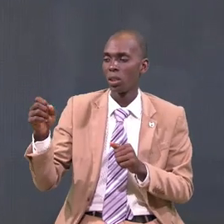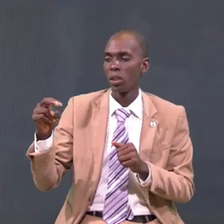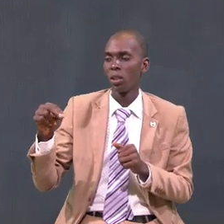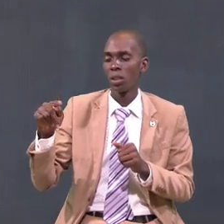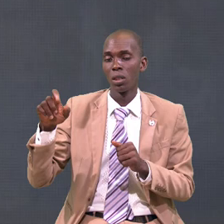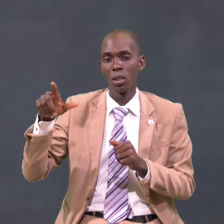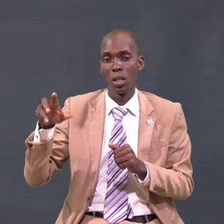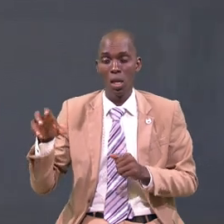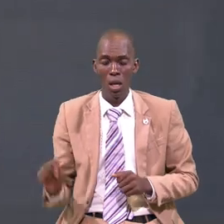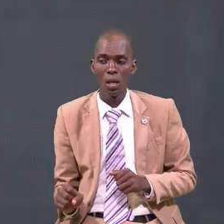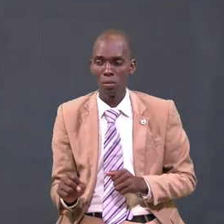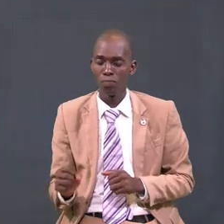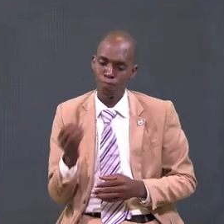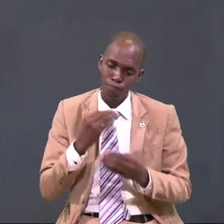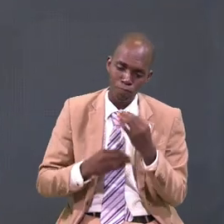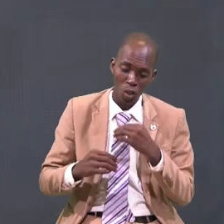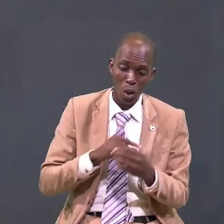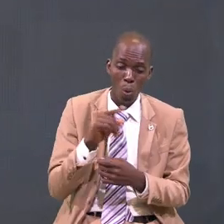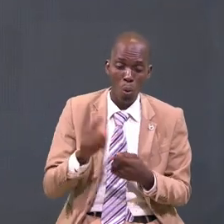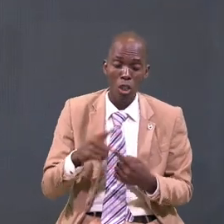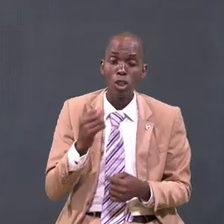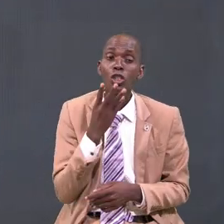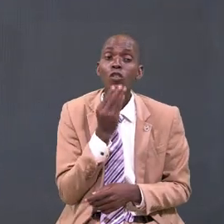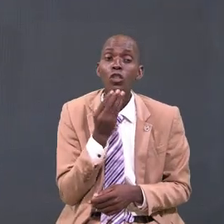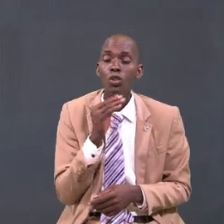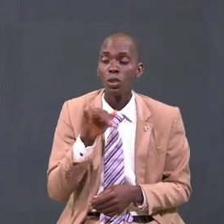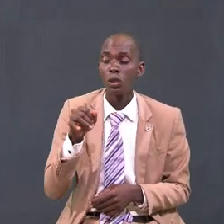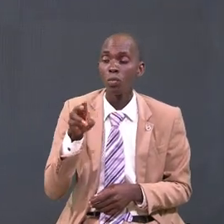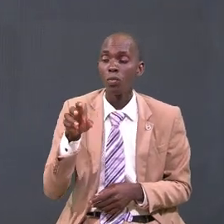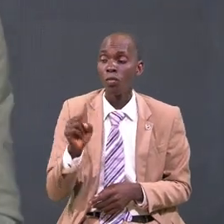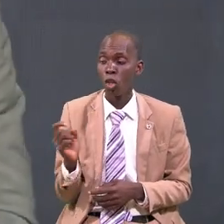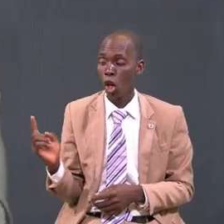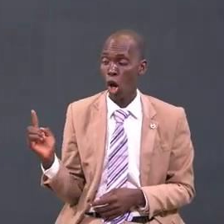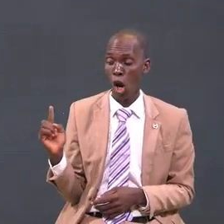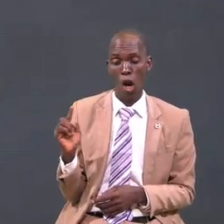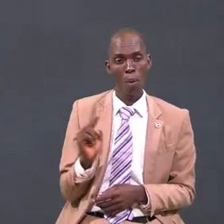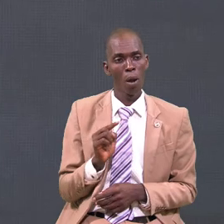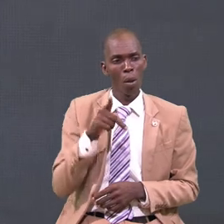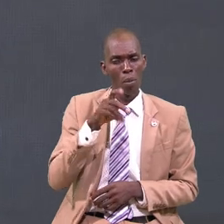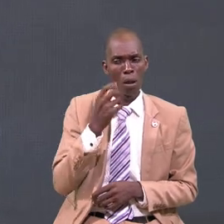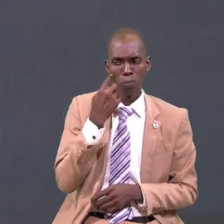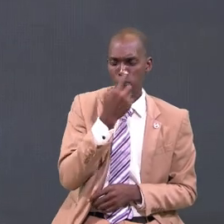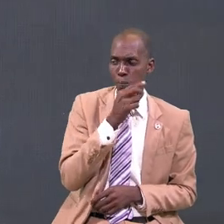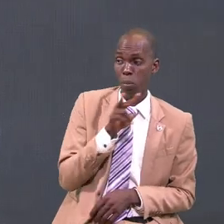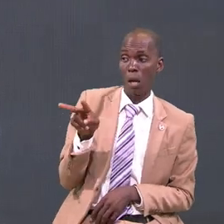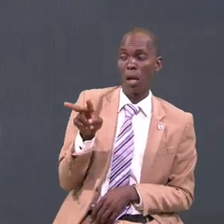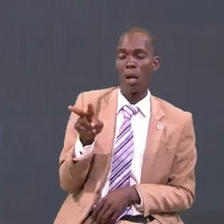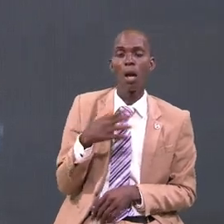saw them, senior apostle, he went